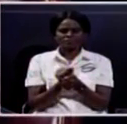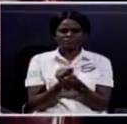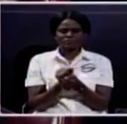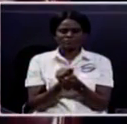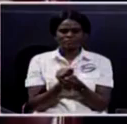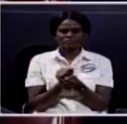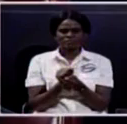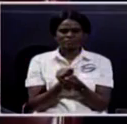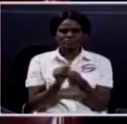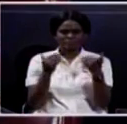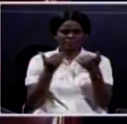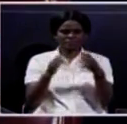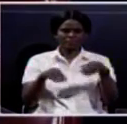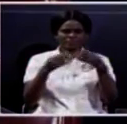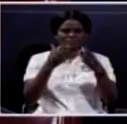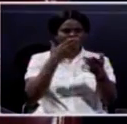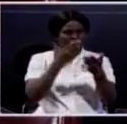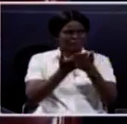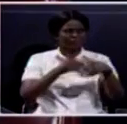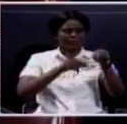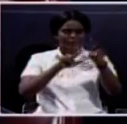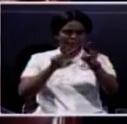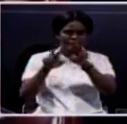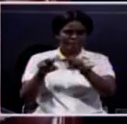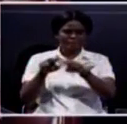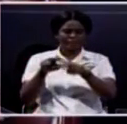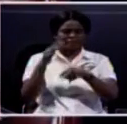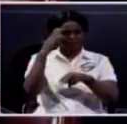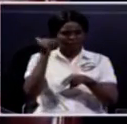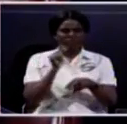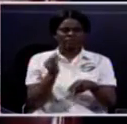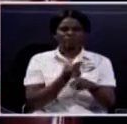giving me a very good observation here. Why should we